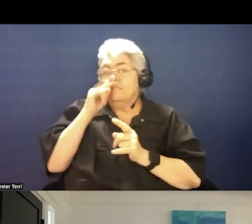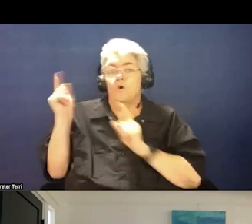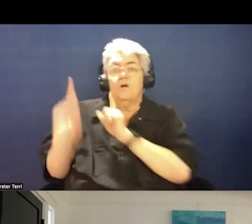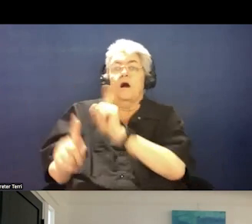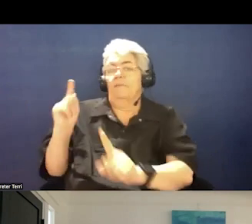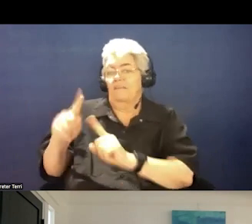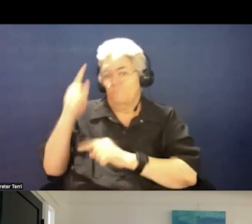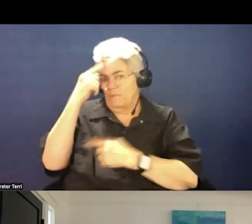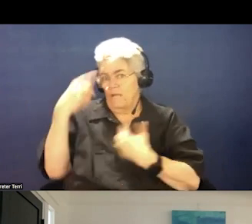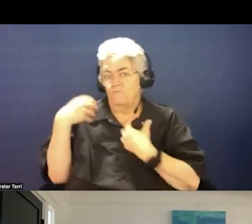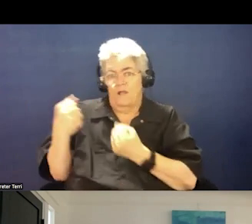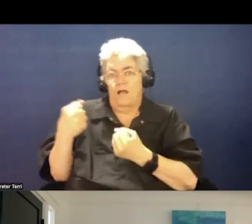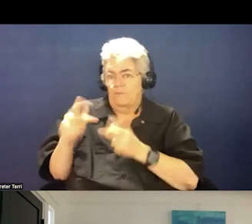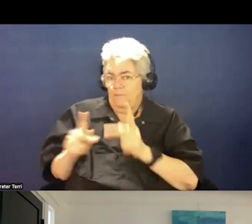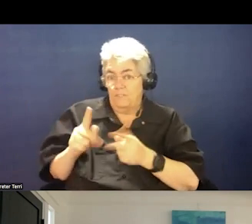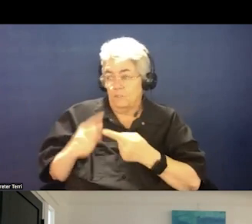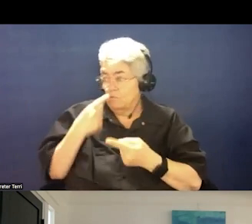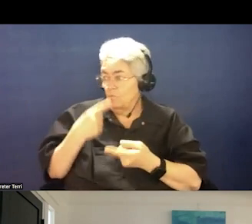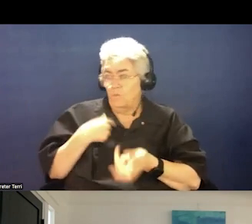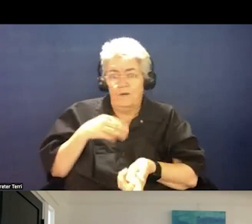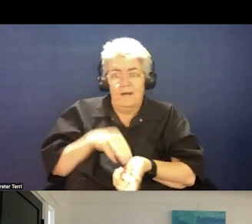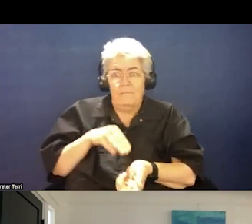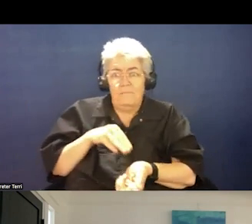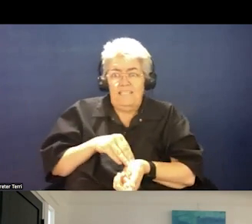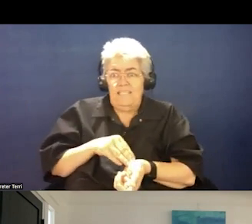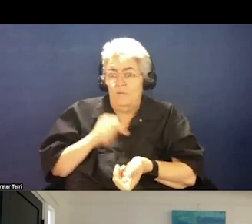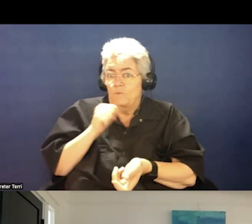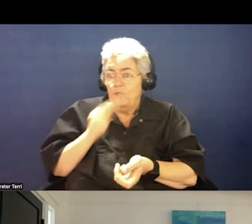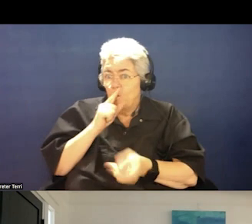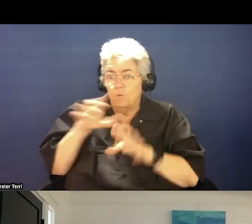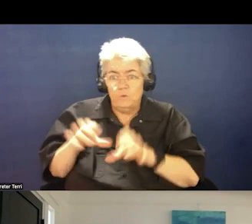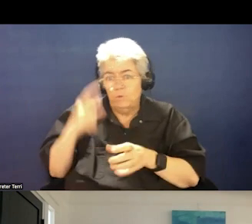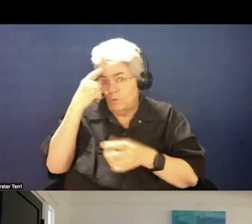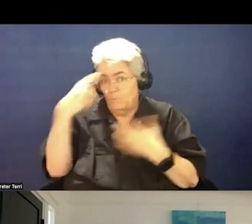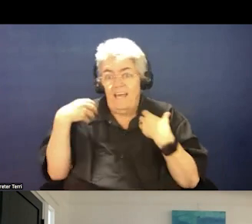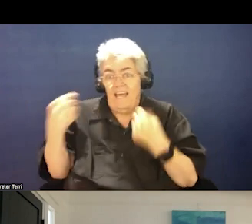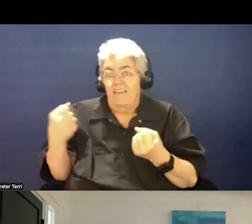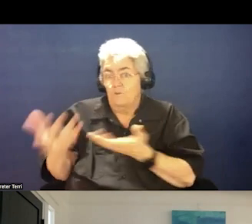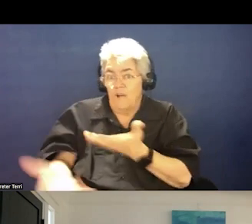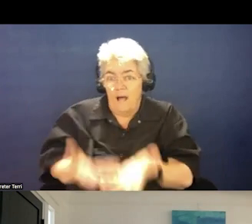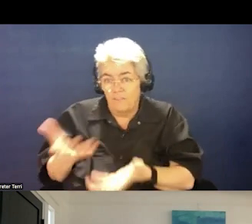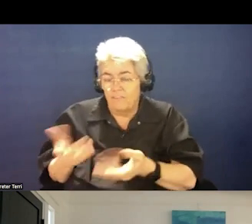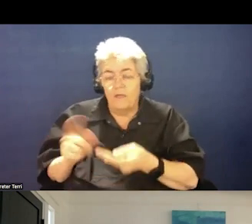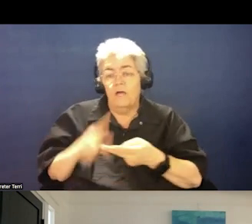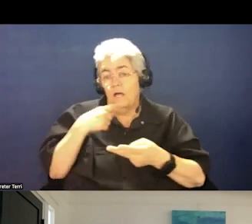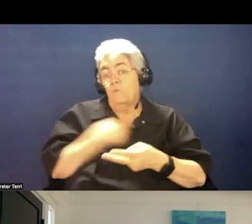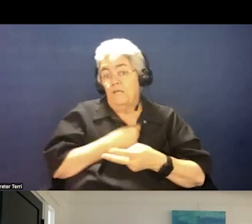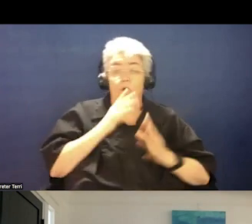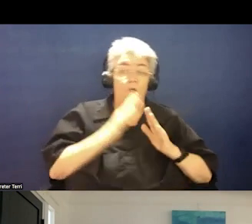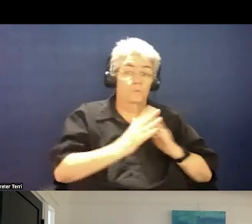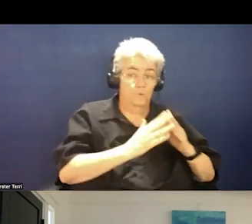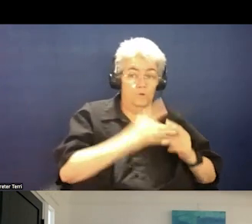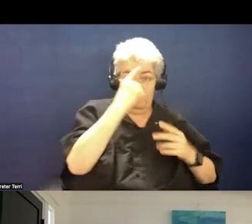they really came to us and said, we're a medical hospital, like we don't focus in behavioral health. And us being a community mental health center where that is